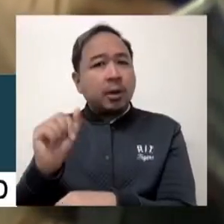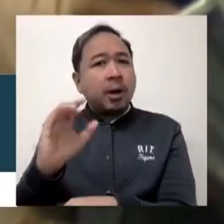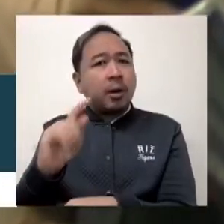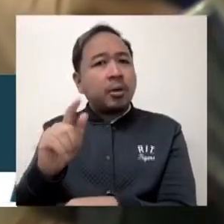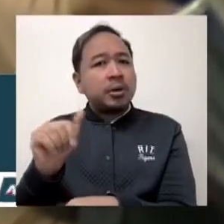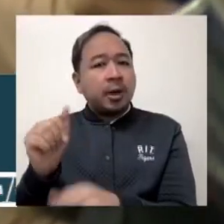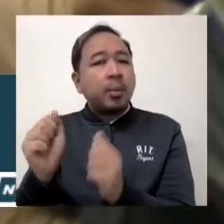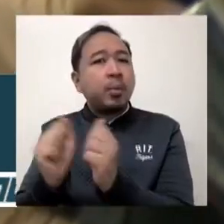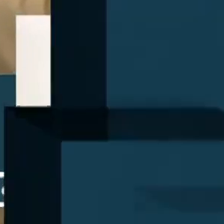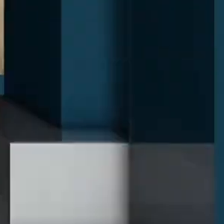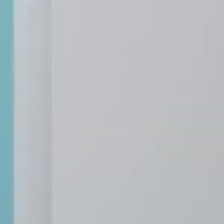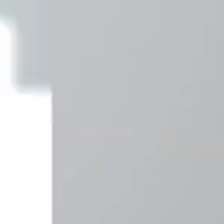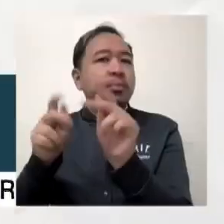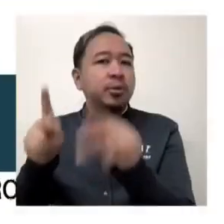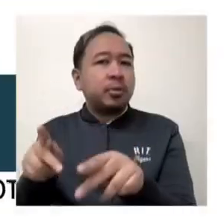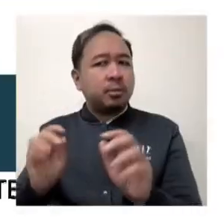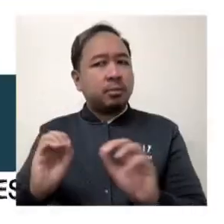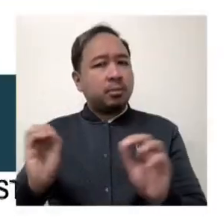unarmed.